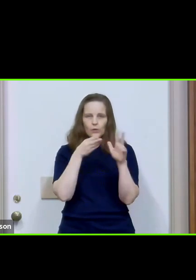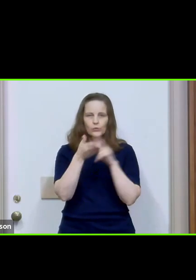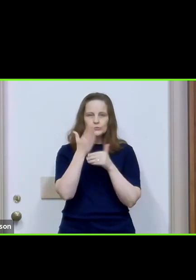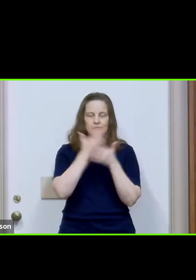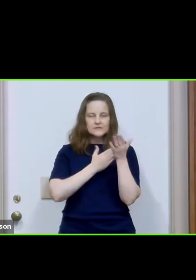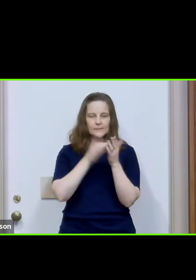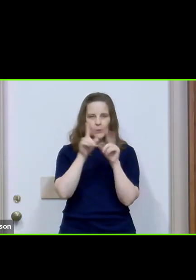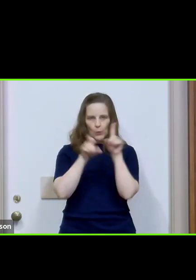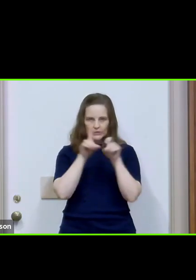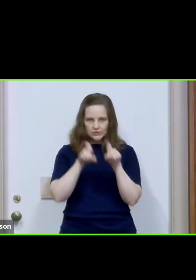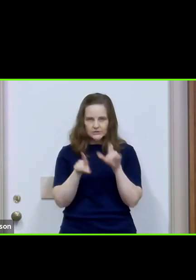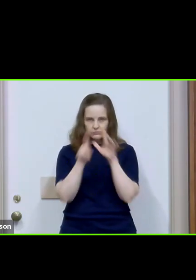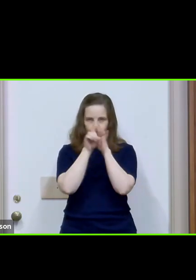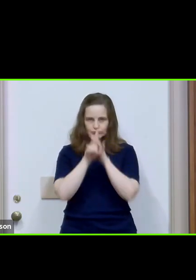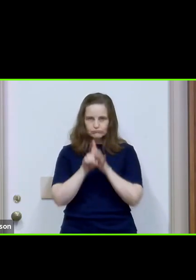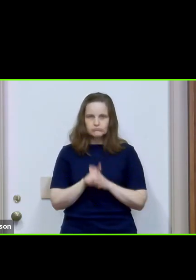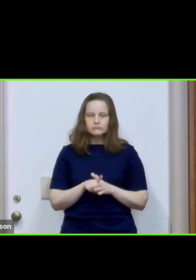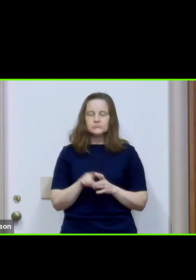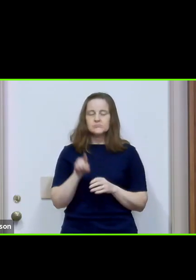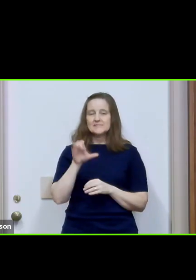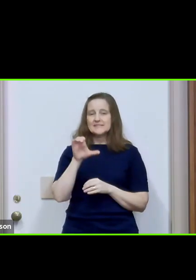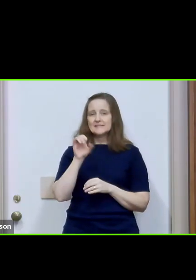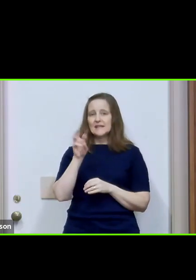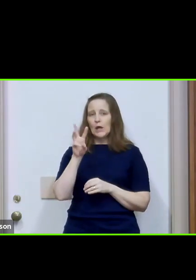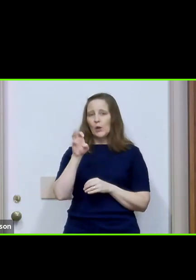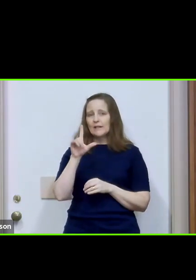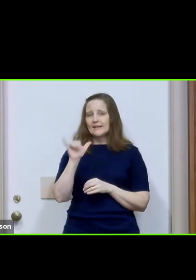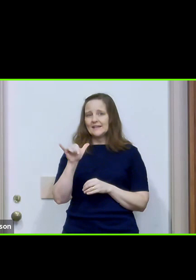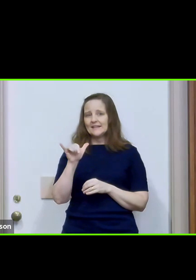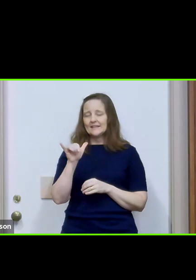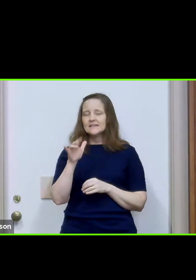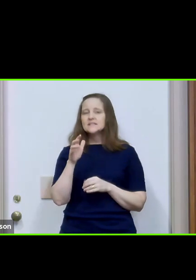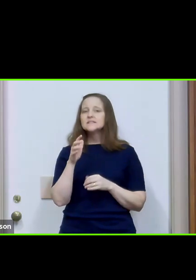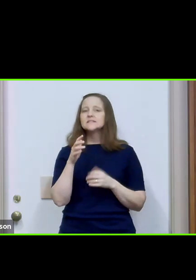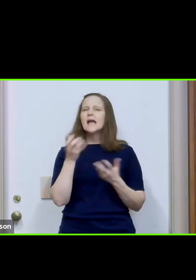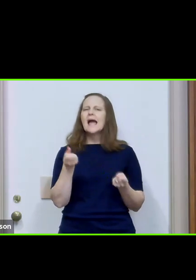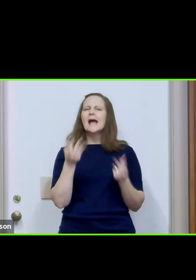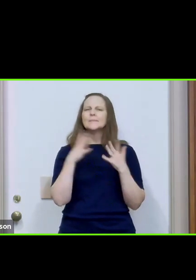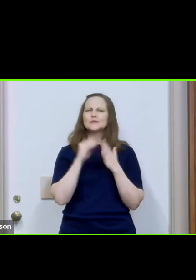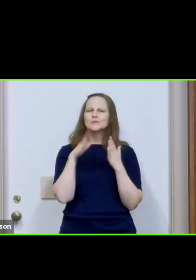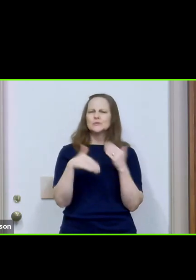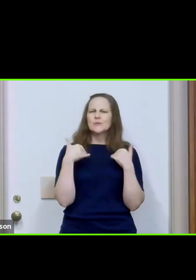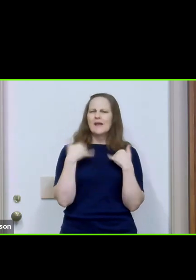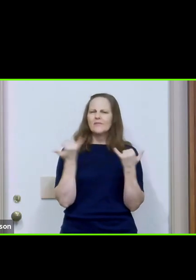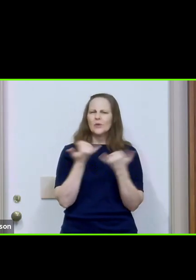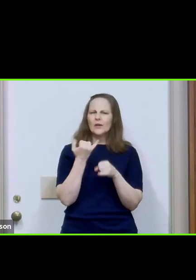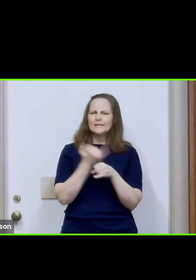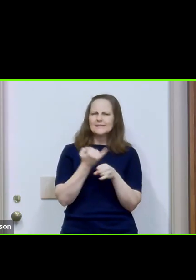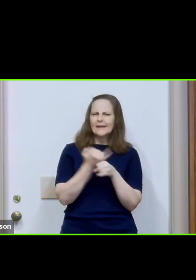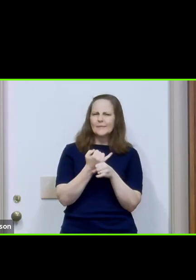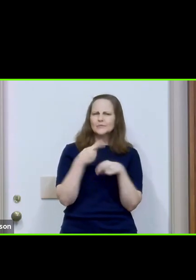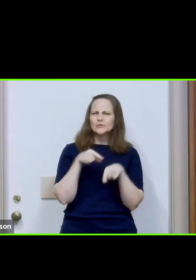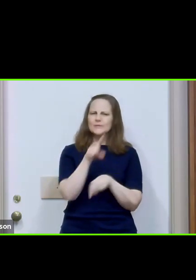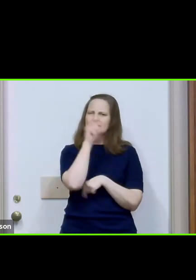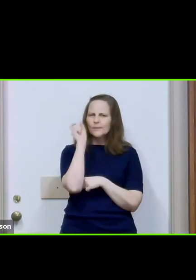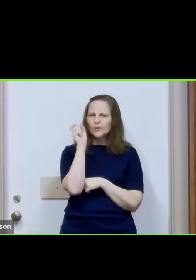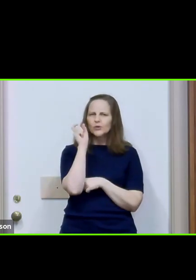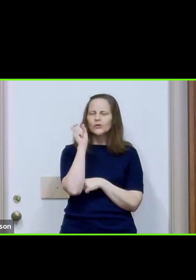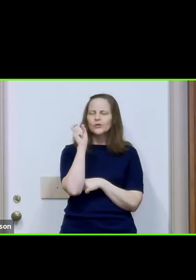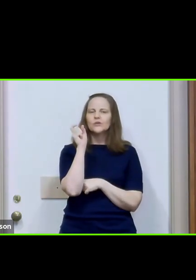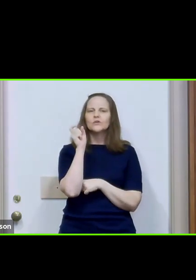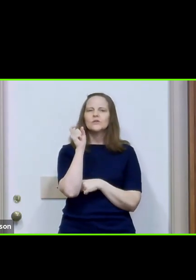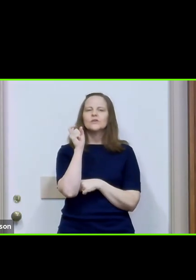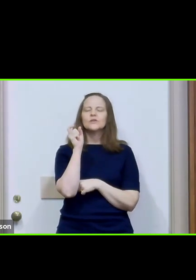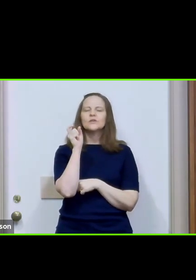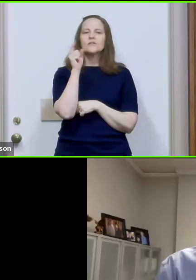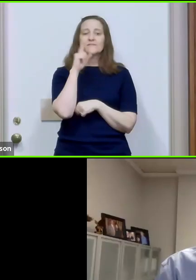in. Provost Cowley, there's been a question about how many students did we have on campus during the summer